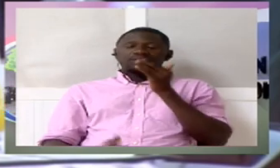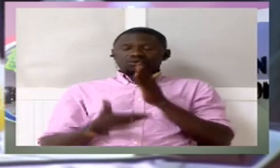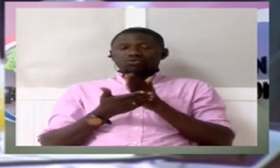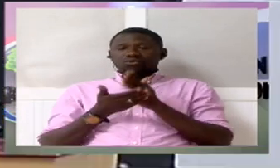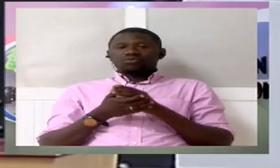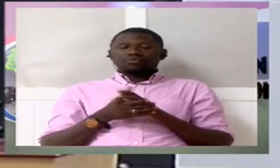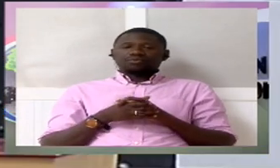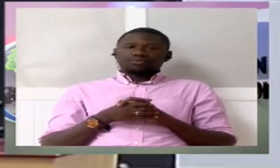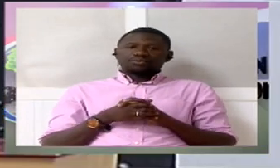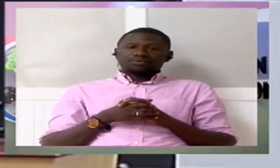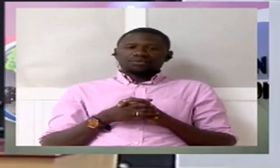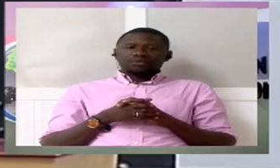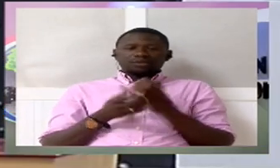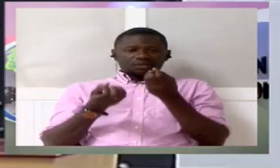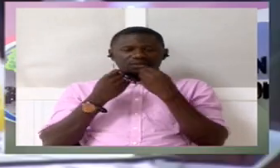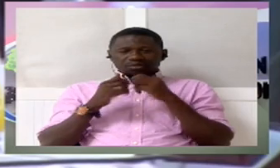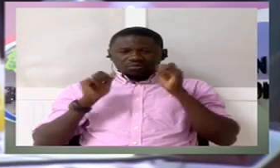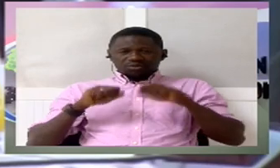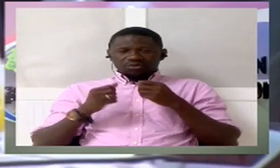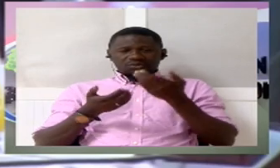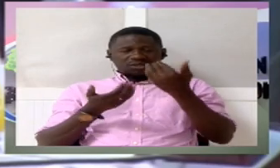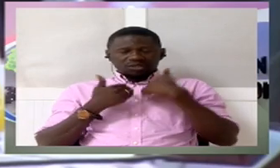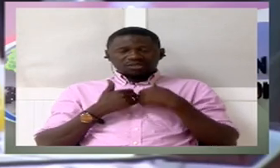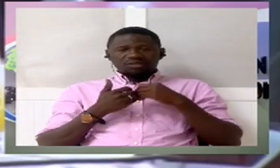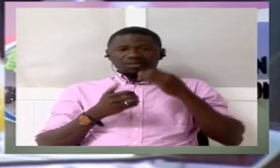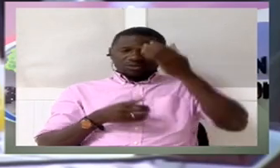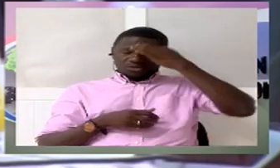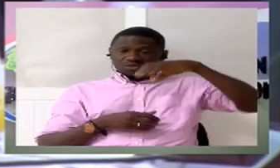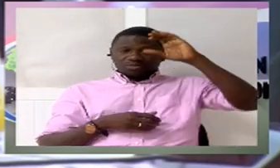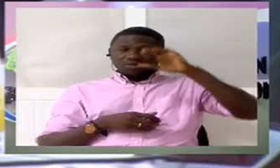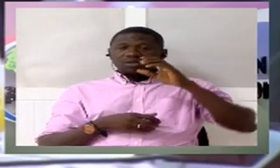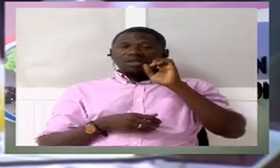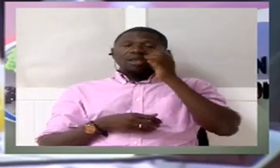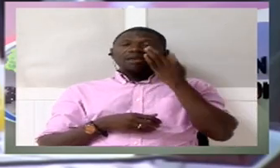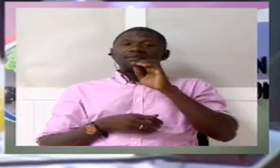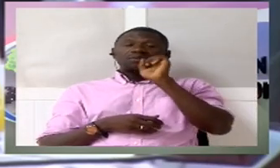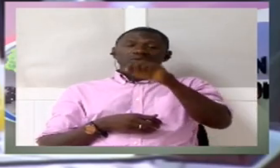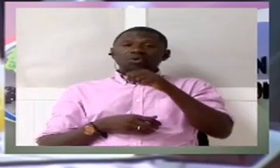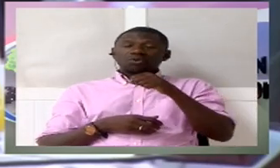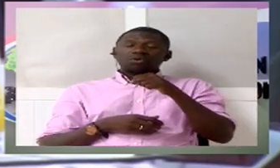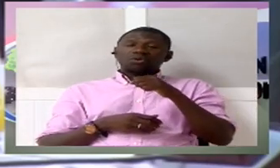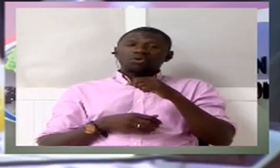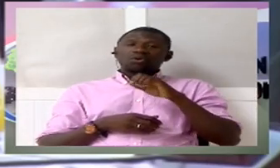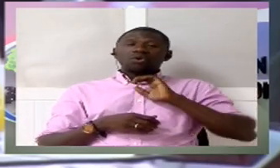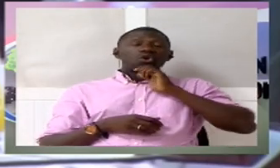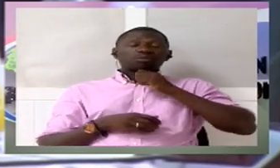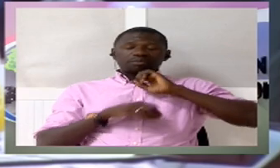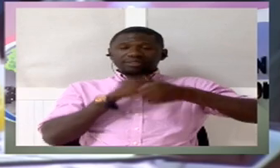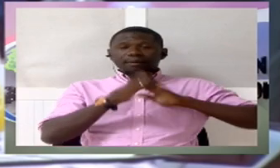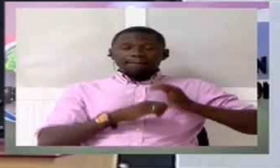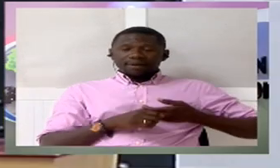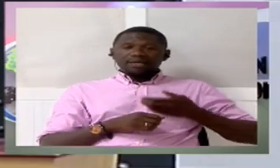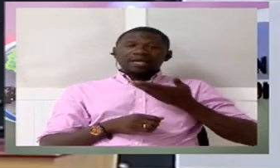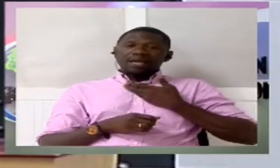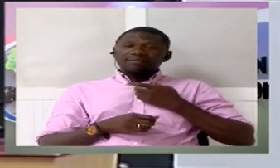Yes, that is true. Would you be able to tell this commission if your husband had any links to the Daily Observer? Isa fono